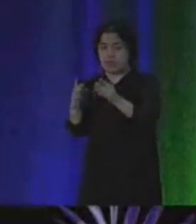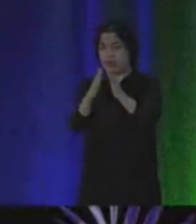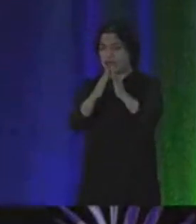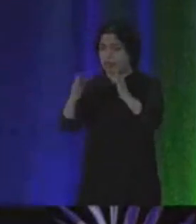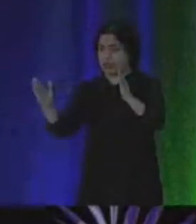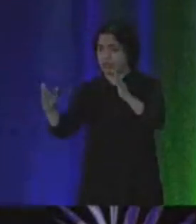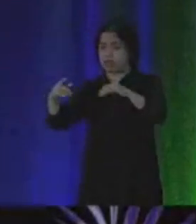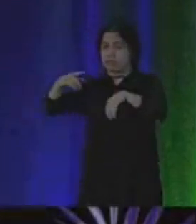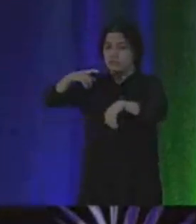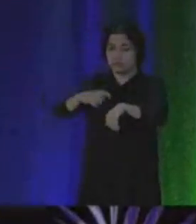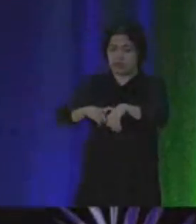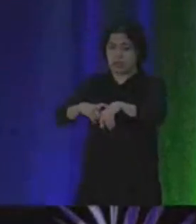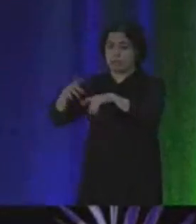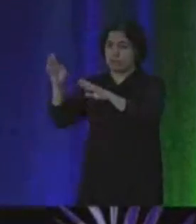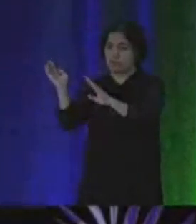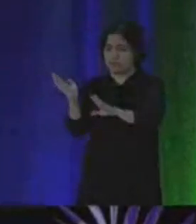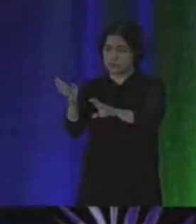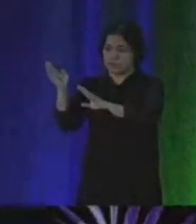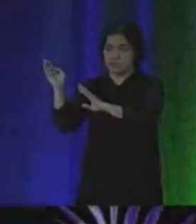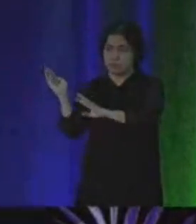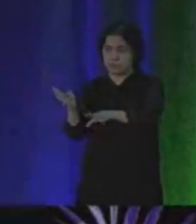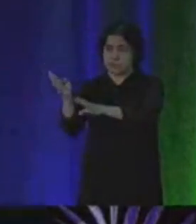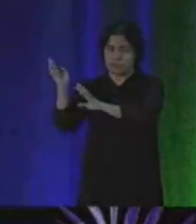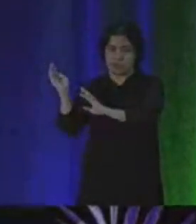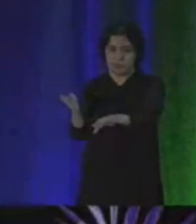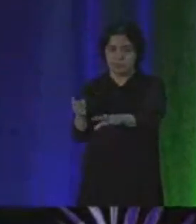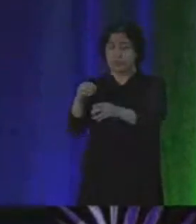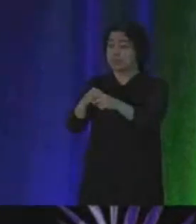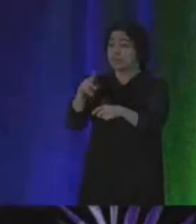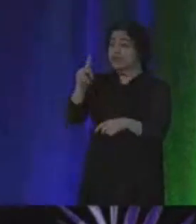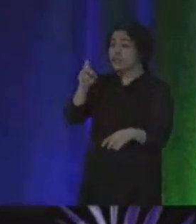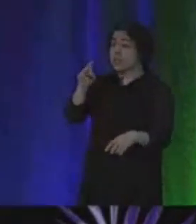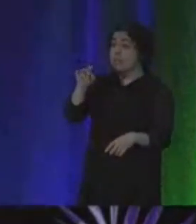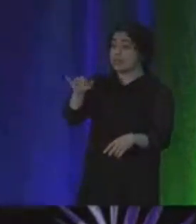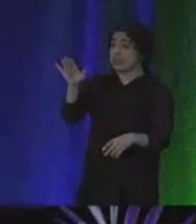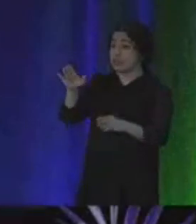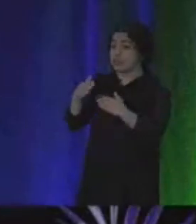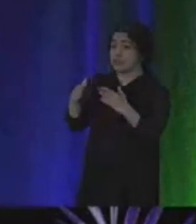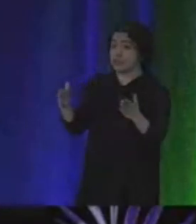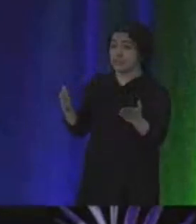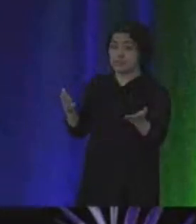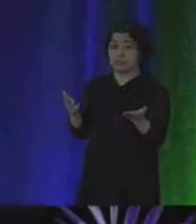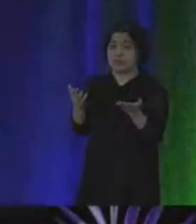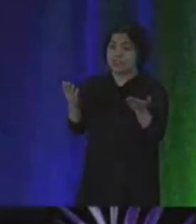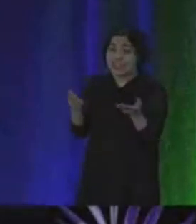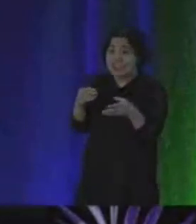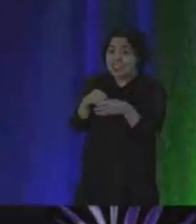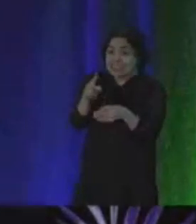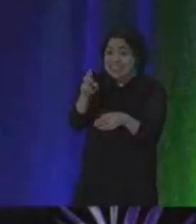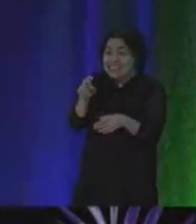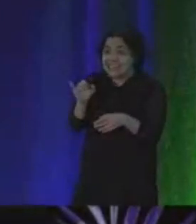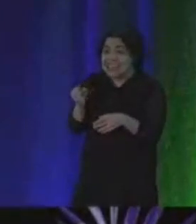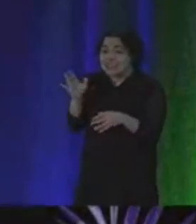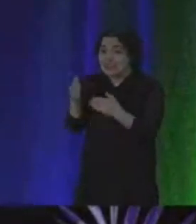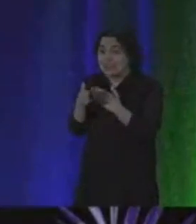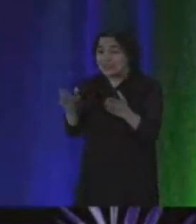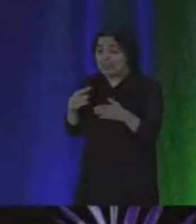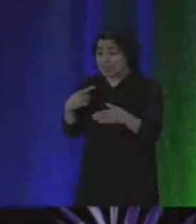and you'll see them stream in Kenny's room. Look at you folks, you're in Kenny's room. We're having fun.